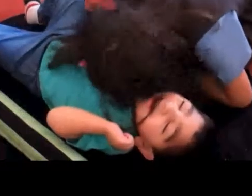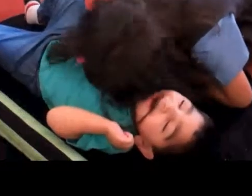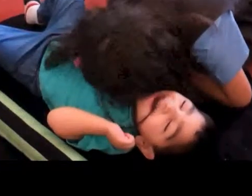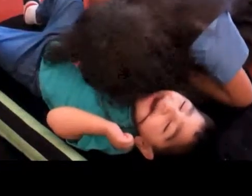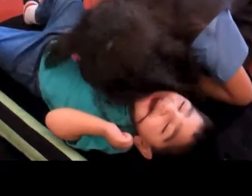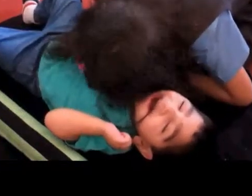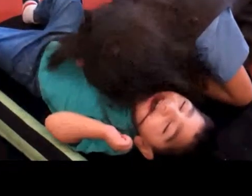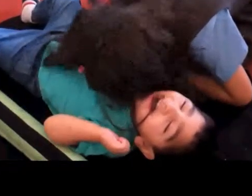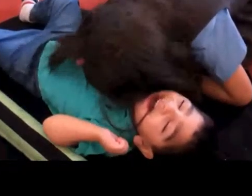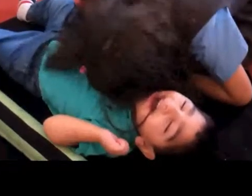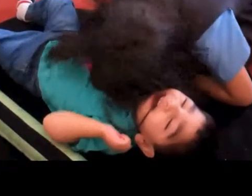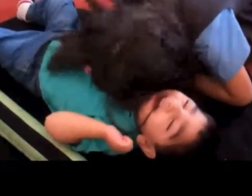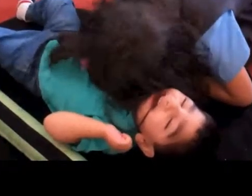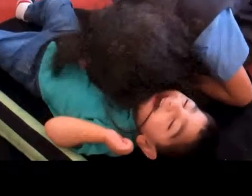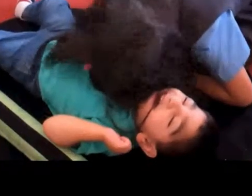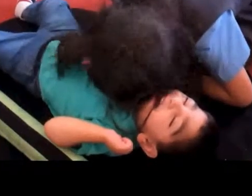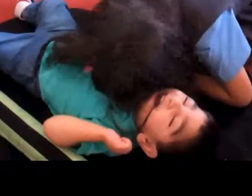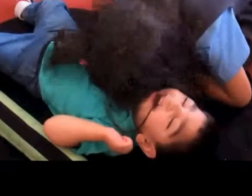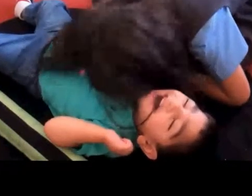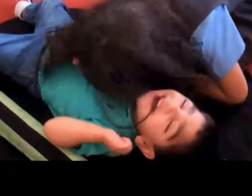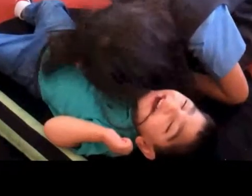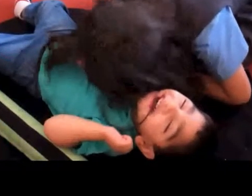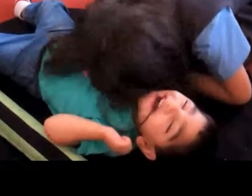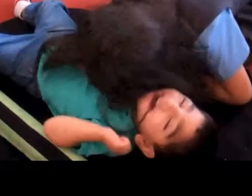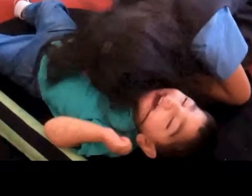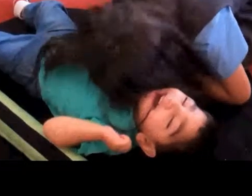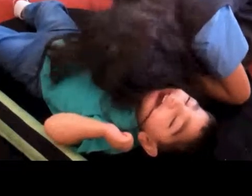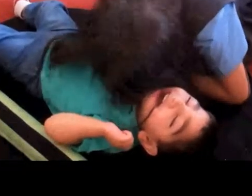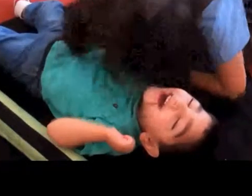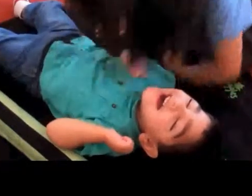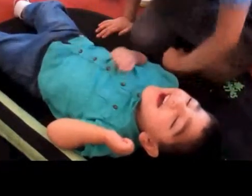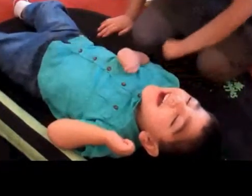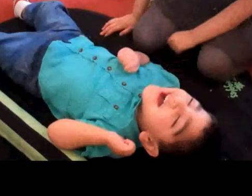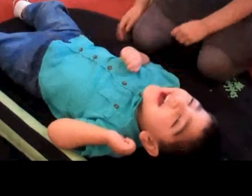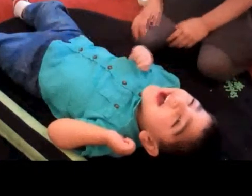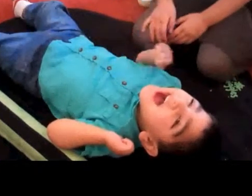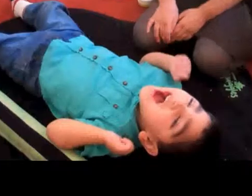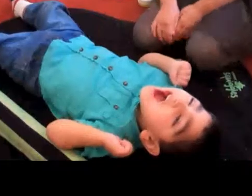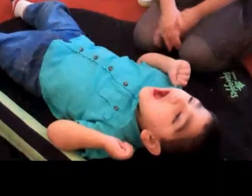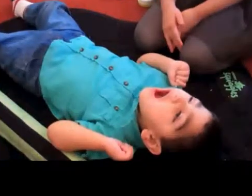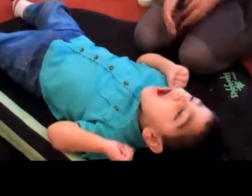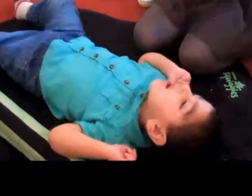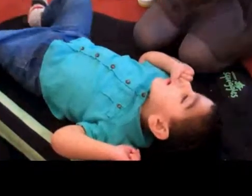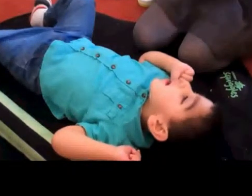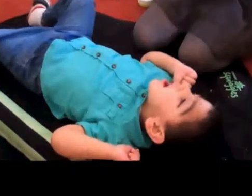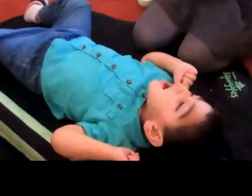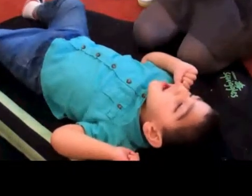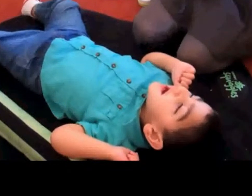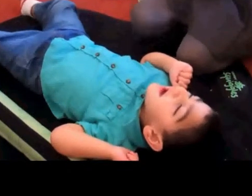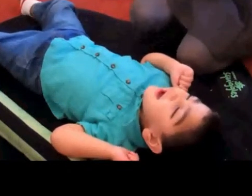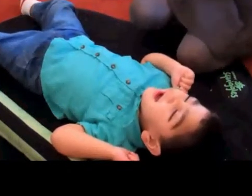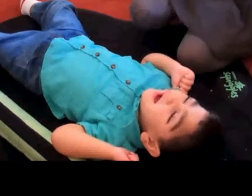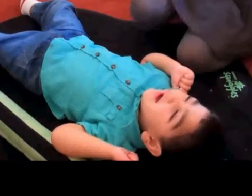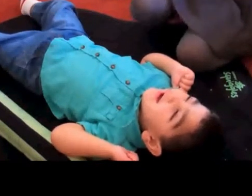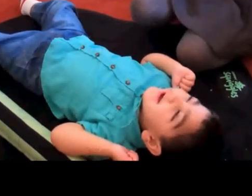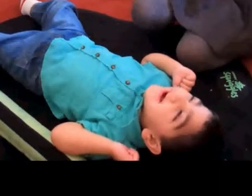again with her hair. She rubs her head on his tummy. Hashim smiles and giggles.